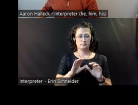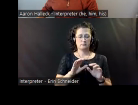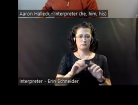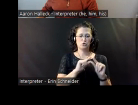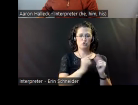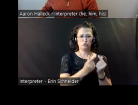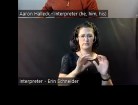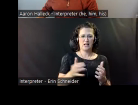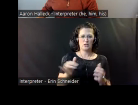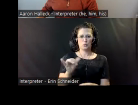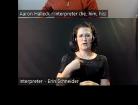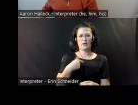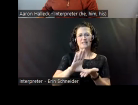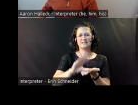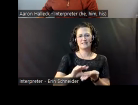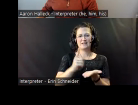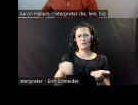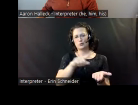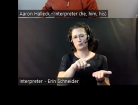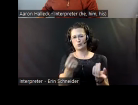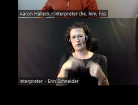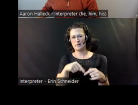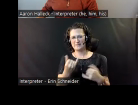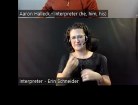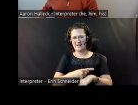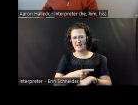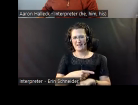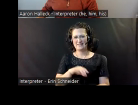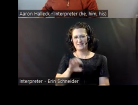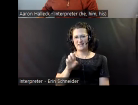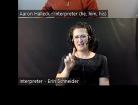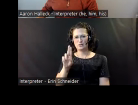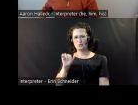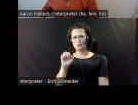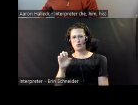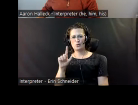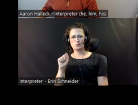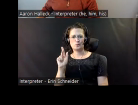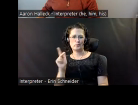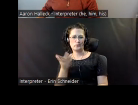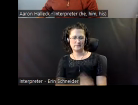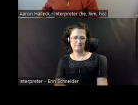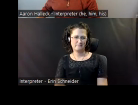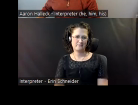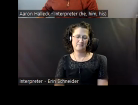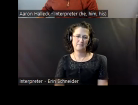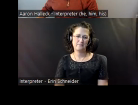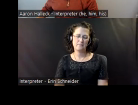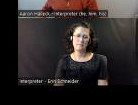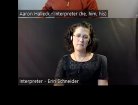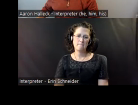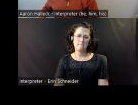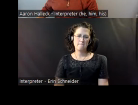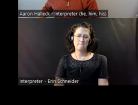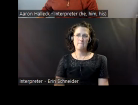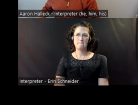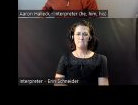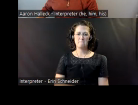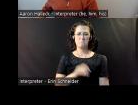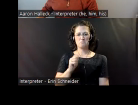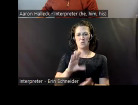a discount for all of you that attended this webinar or anybody else using a code EDUCAUSE2023 to get